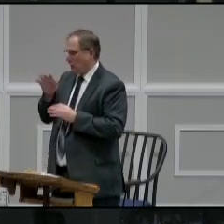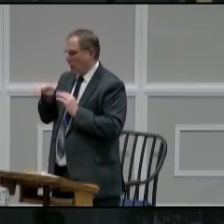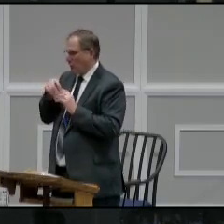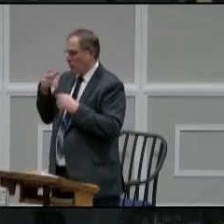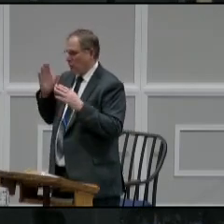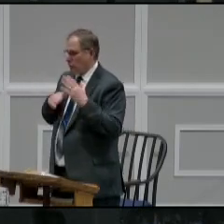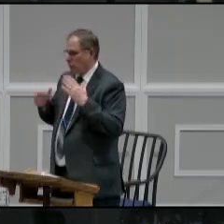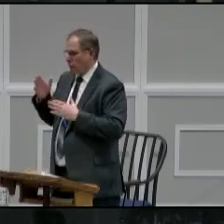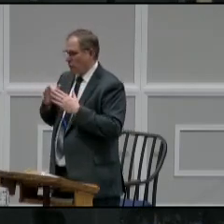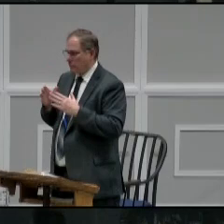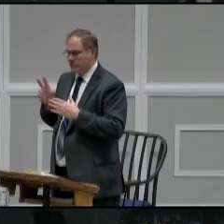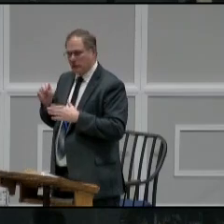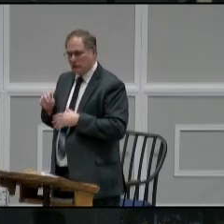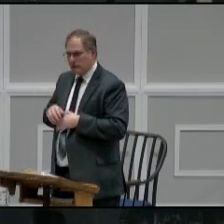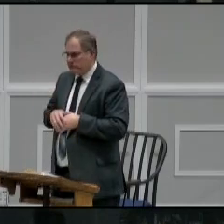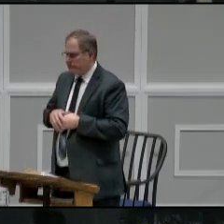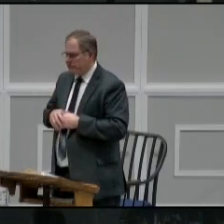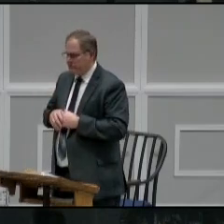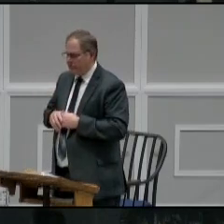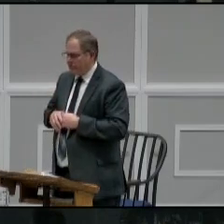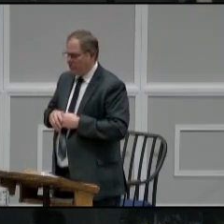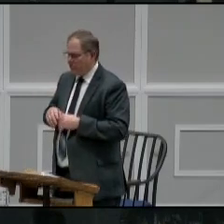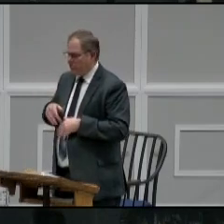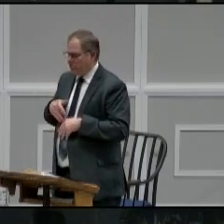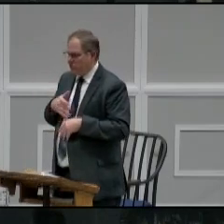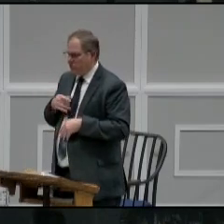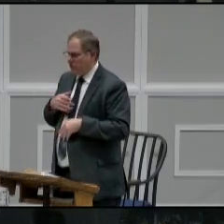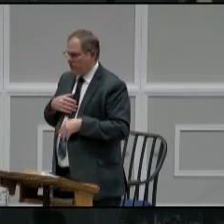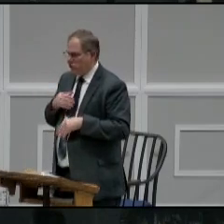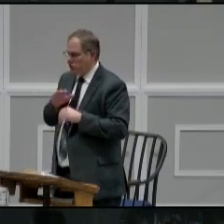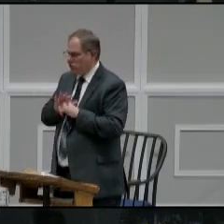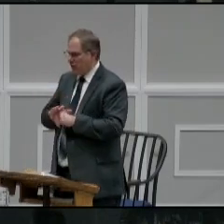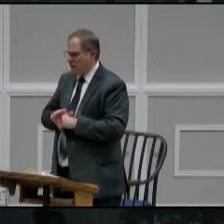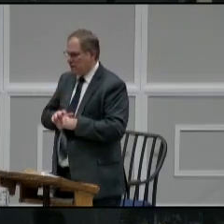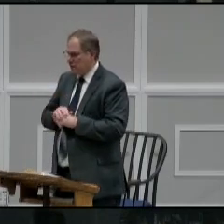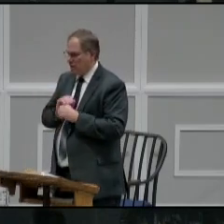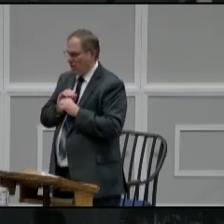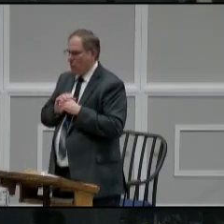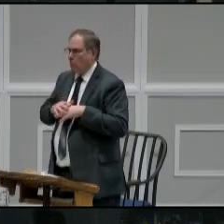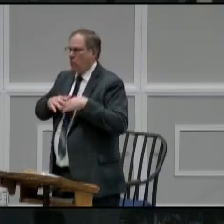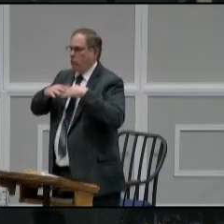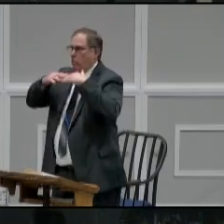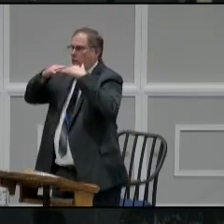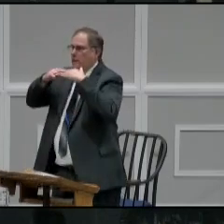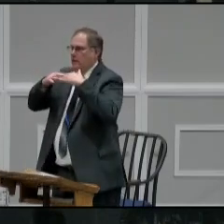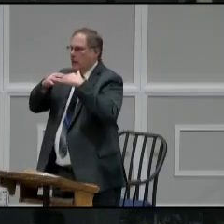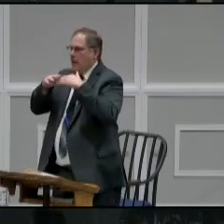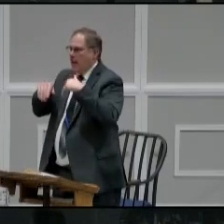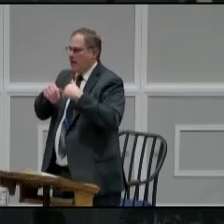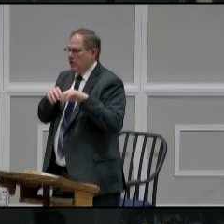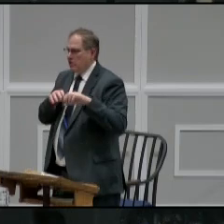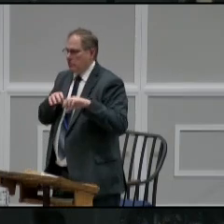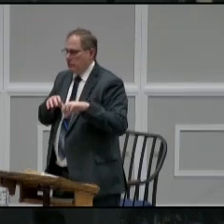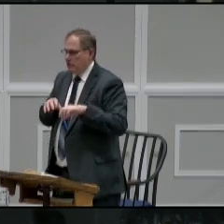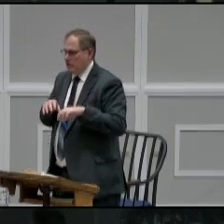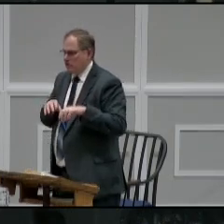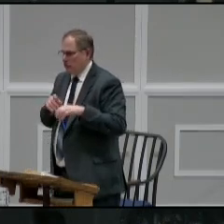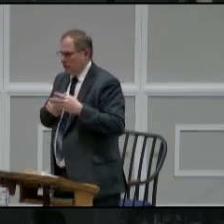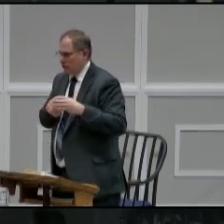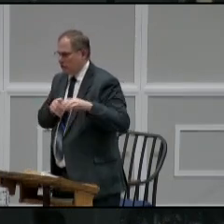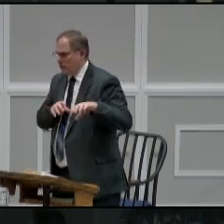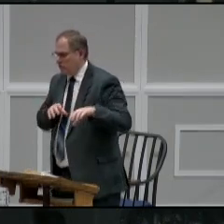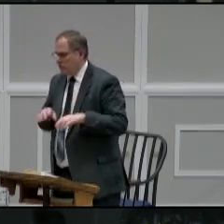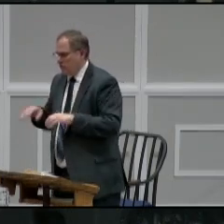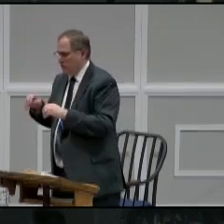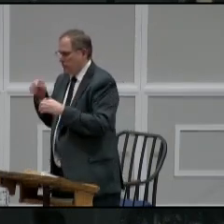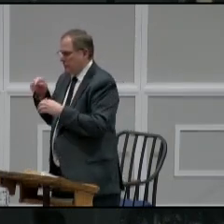But where we turn when we're feeling stressed, we're feeling overwhelmed, that says a lot. How do you spend your downtime? Oh, now you're meddling, Brother Drew.